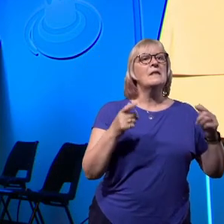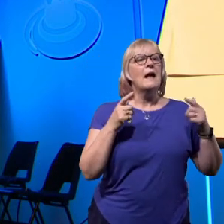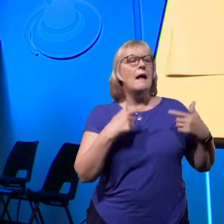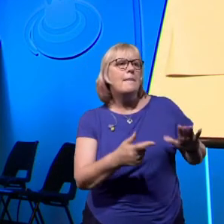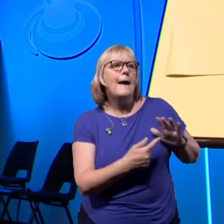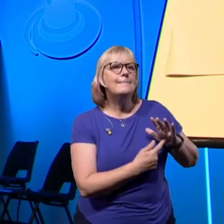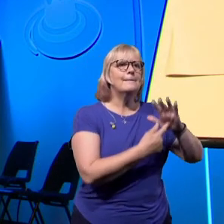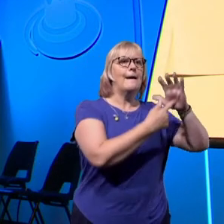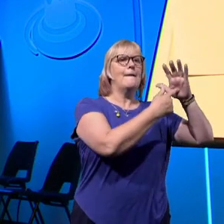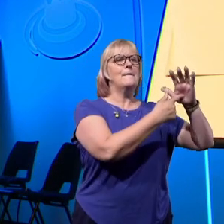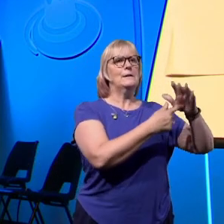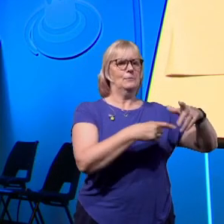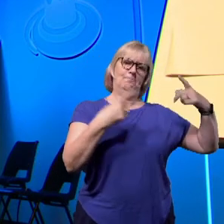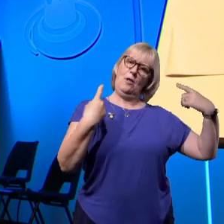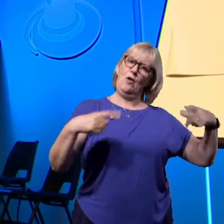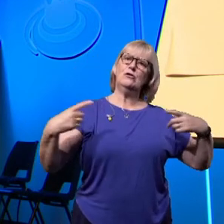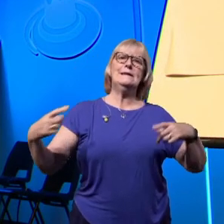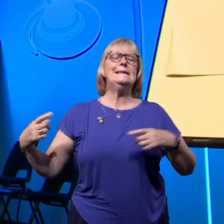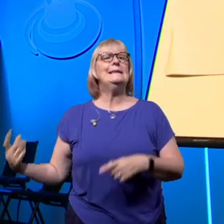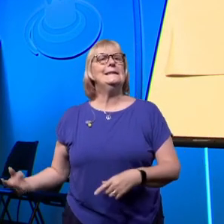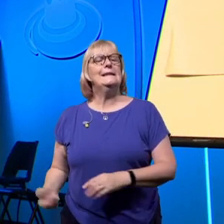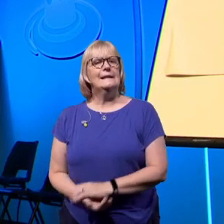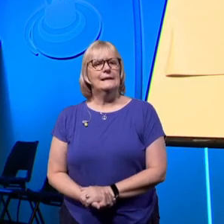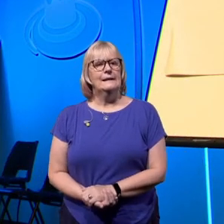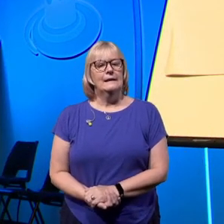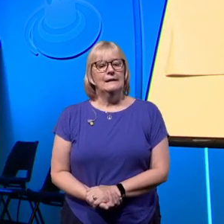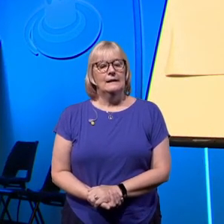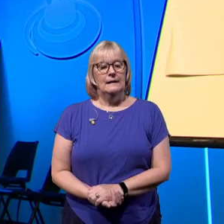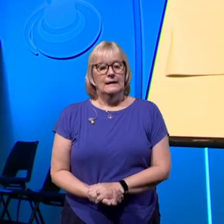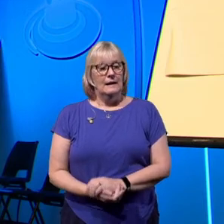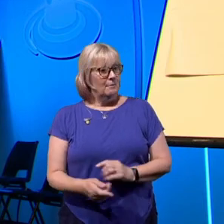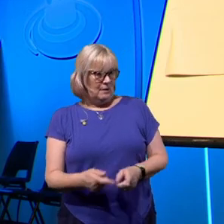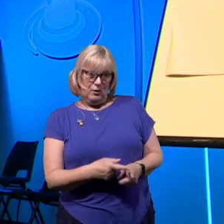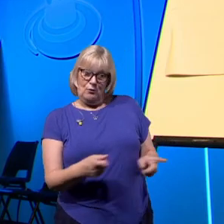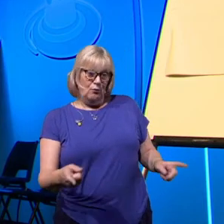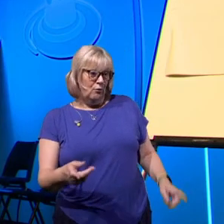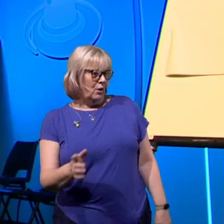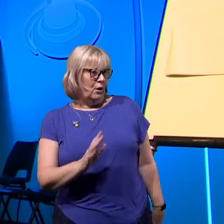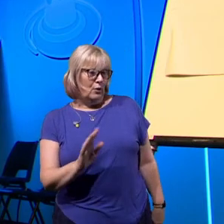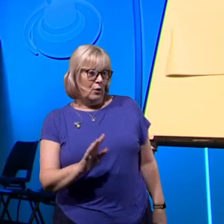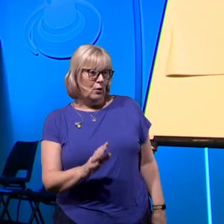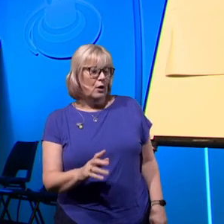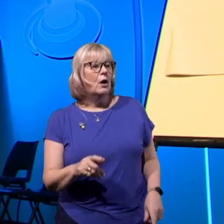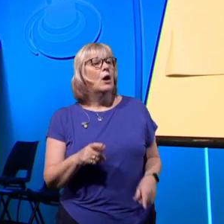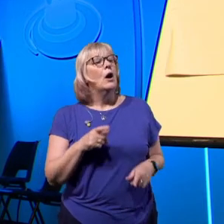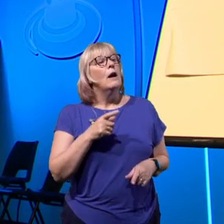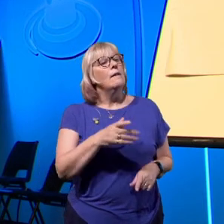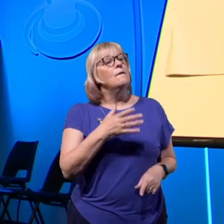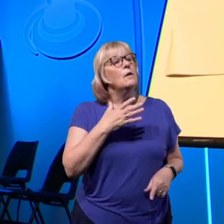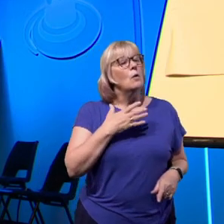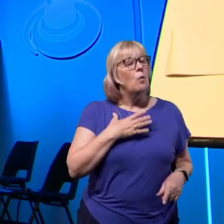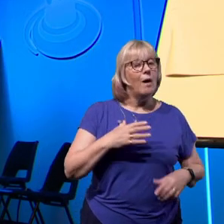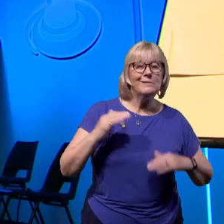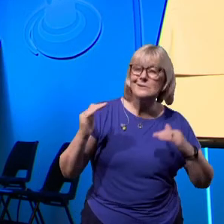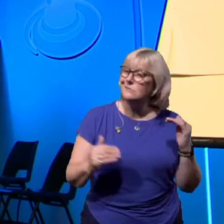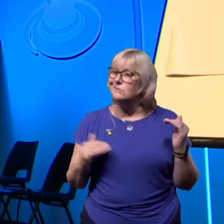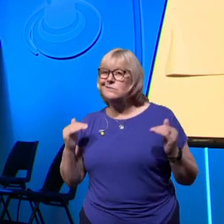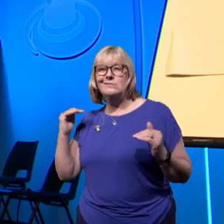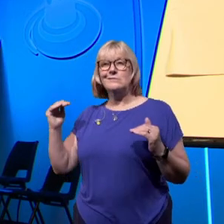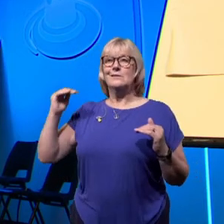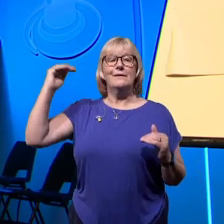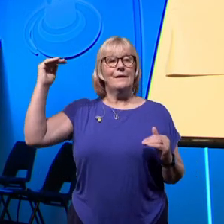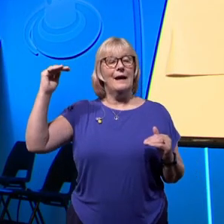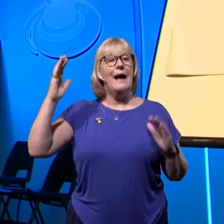officials exercise authority over them. Not so with you. Instead, whoever wants to become great among